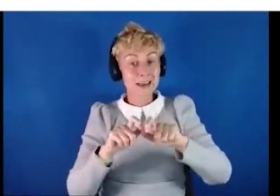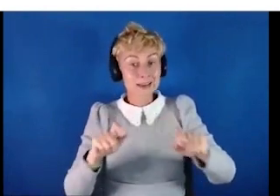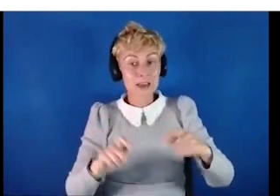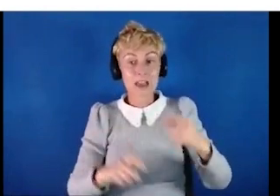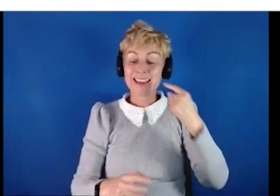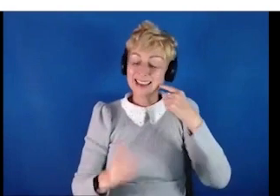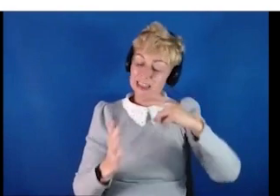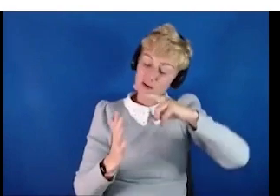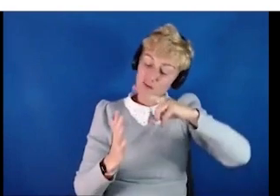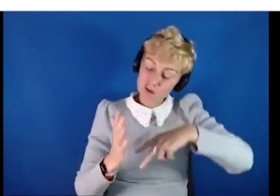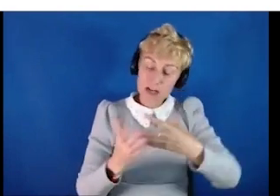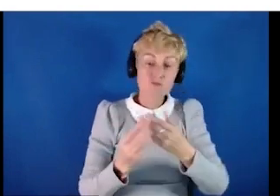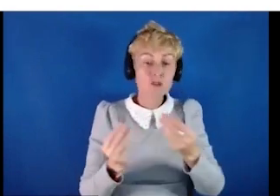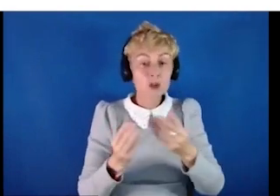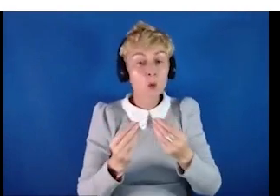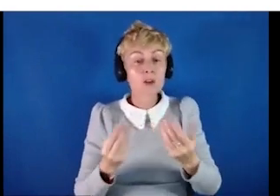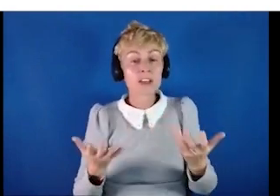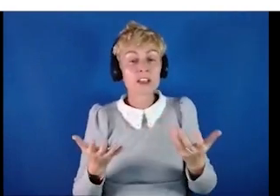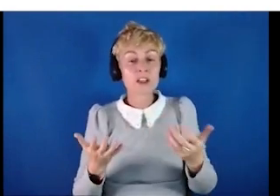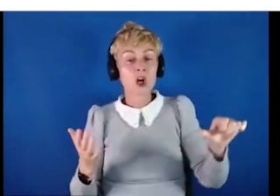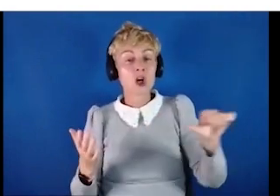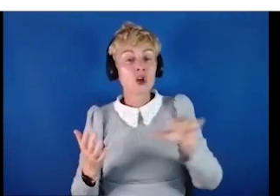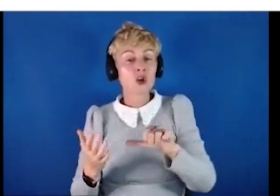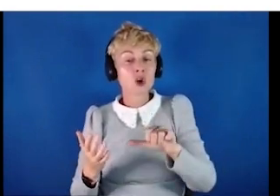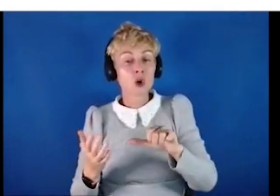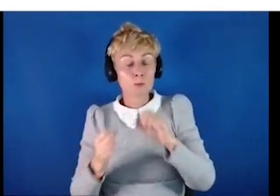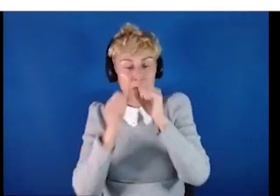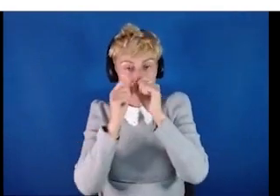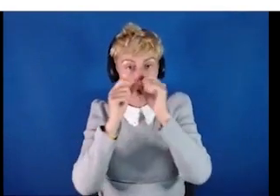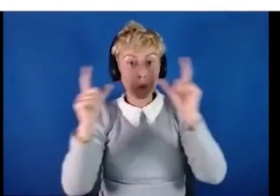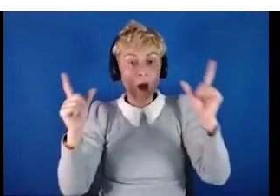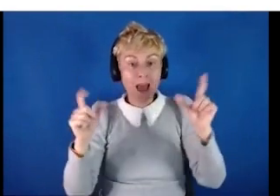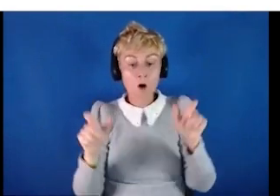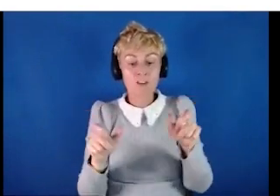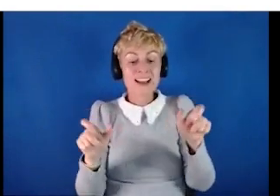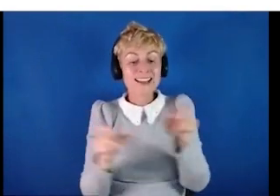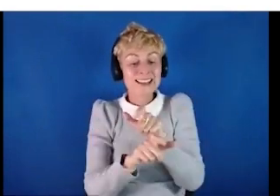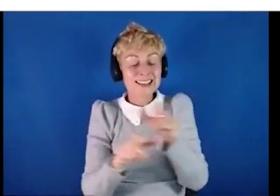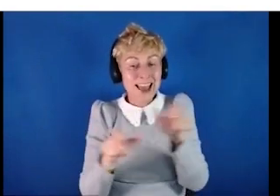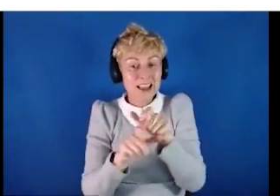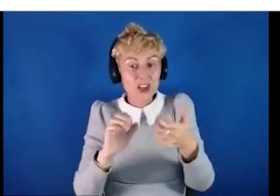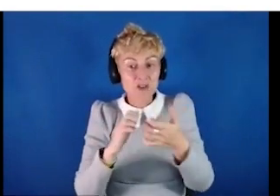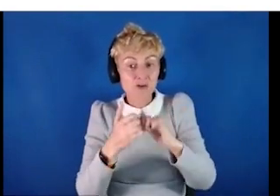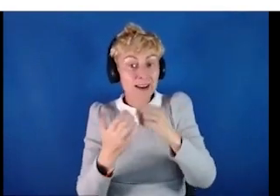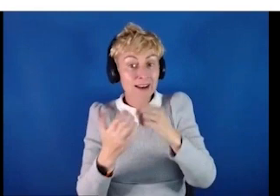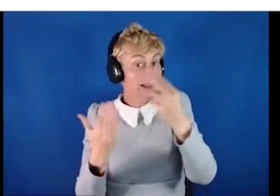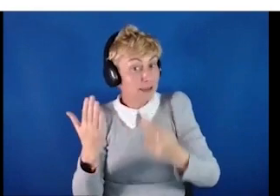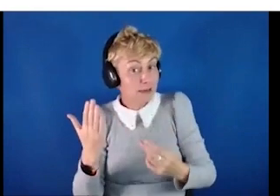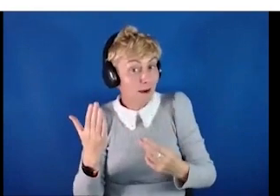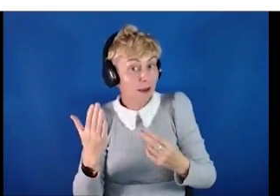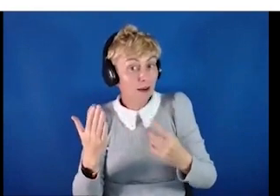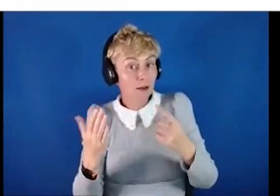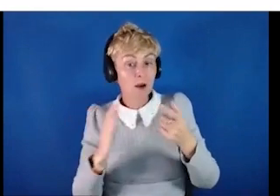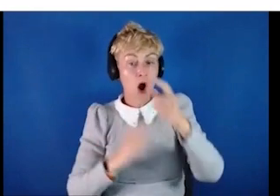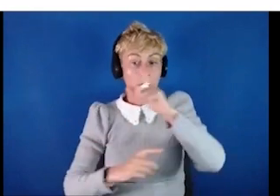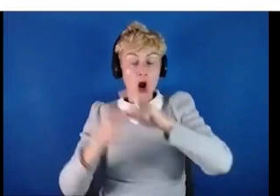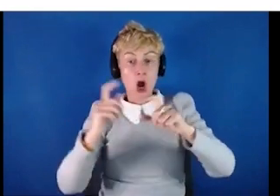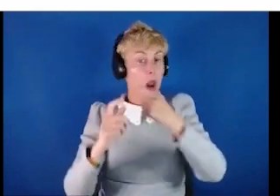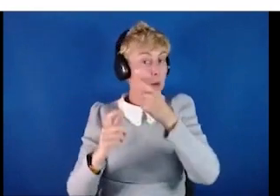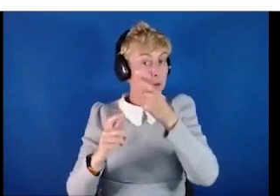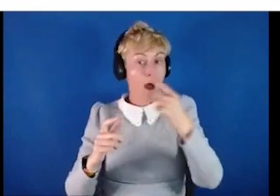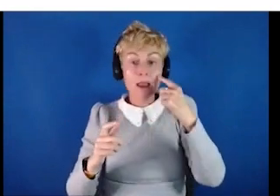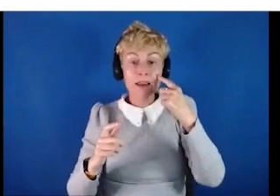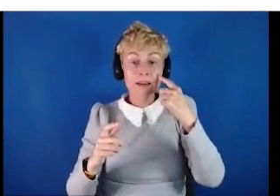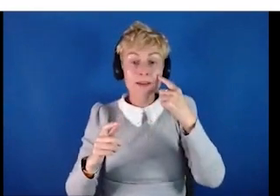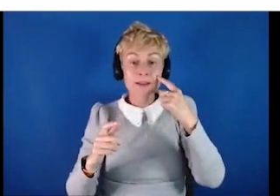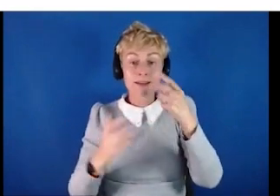resources, utilize colorblind, blind, and dyslexia-friendly designs, use simple language and